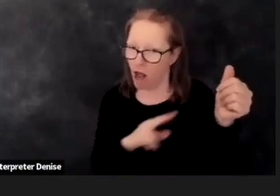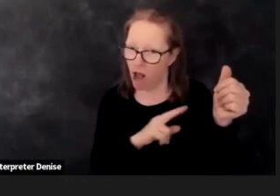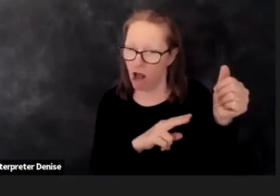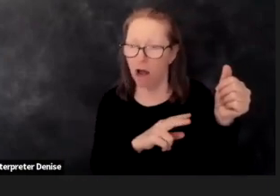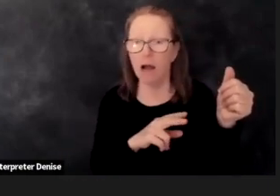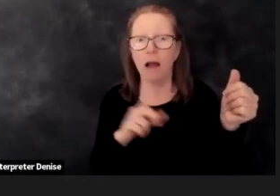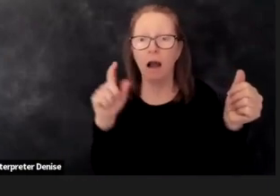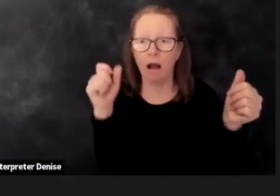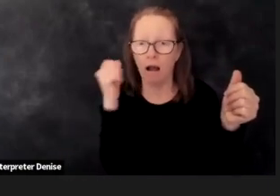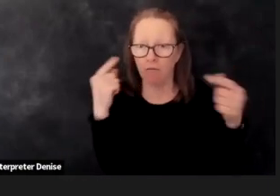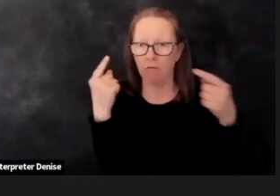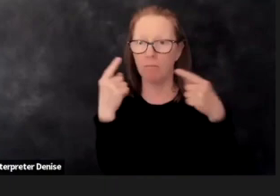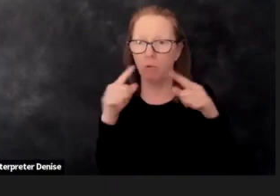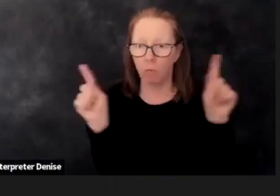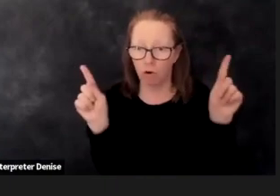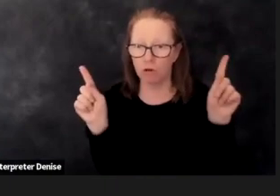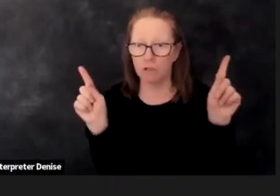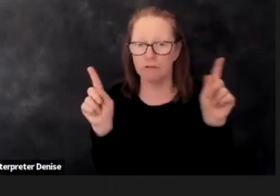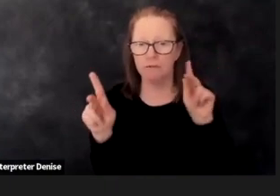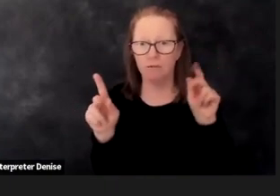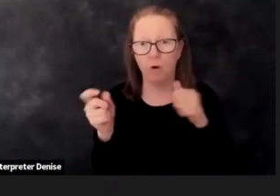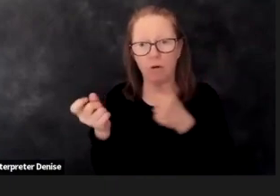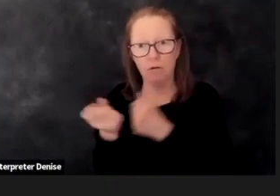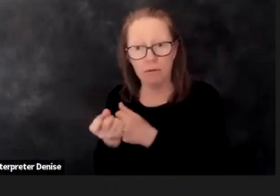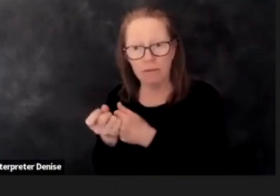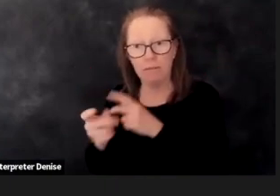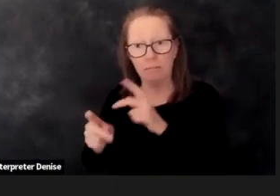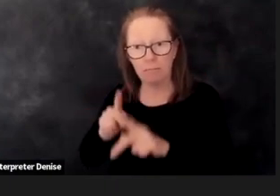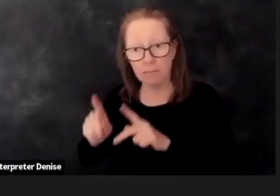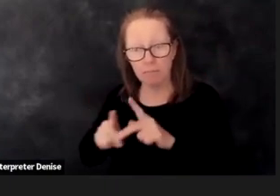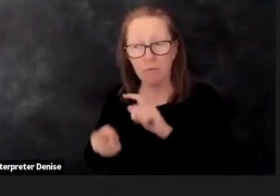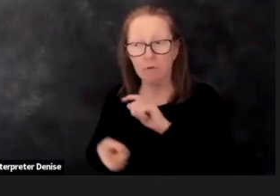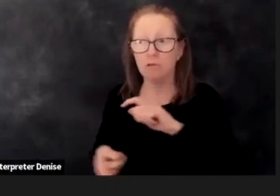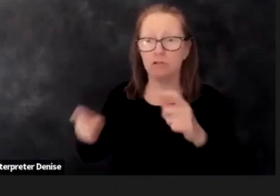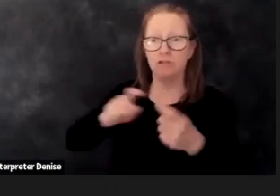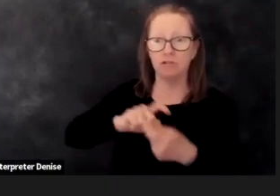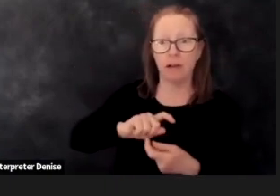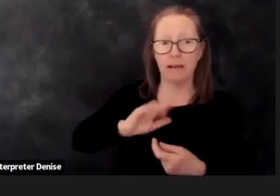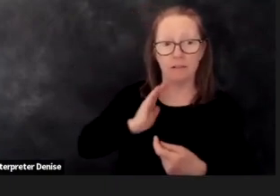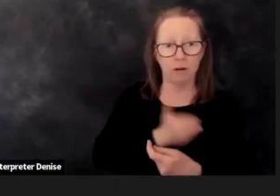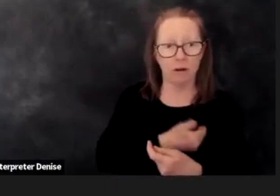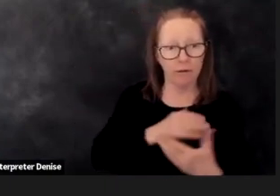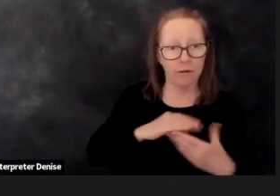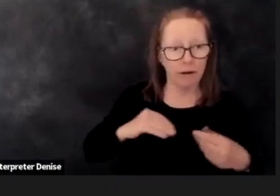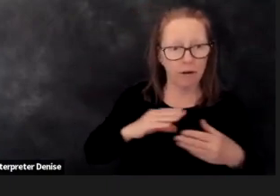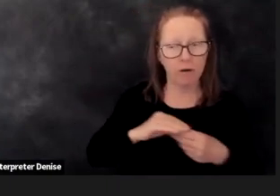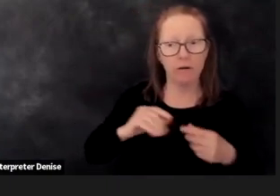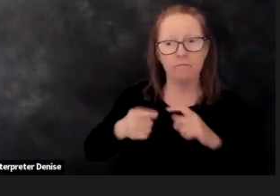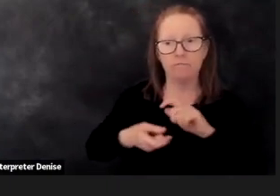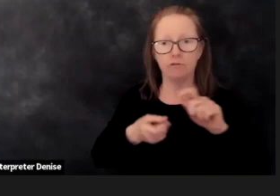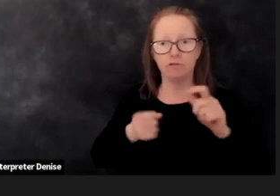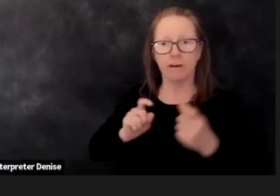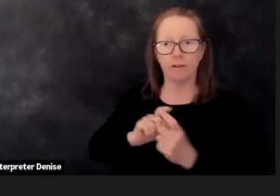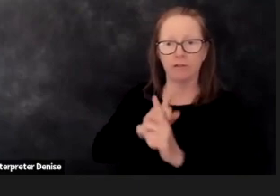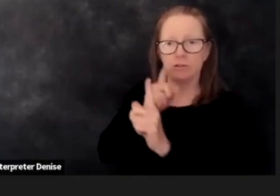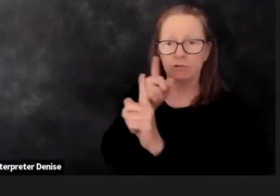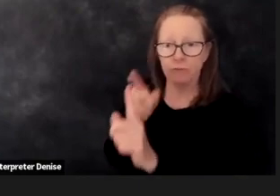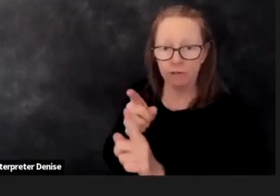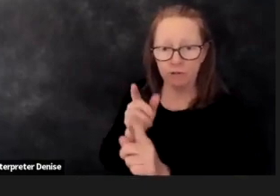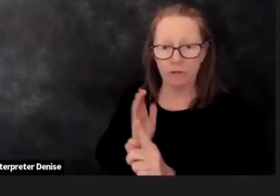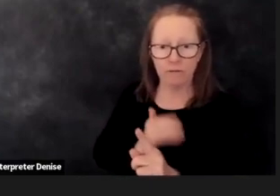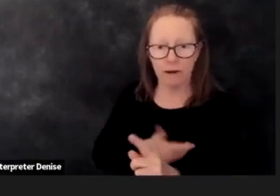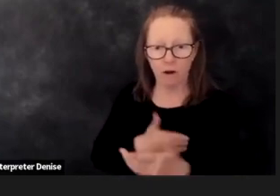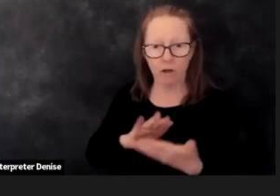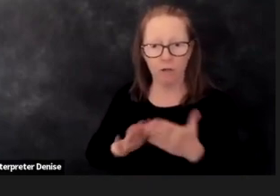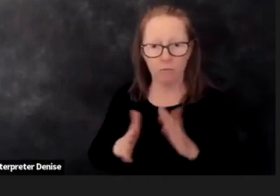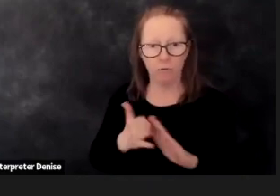let's change the narrative and let's change the direction that we feel in our community. And I'm glad everything